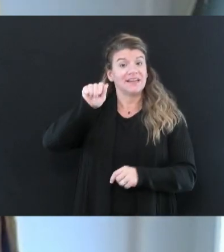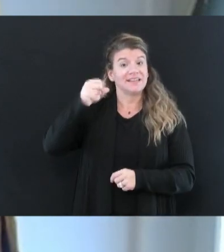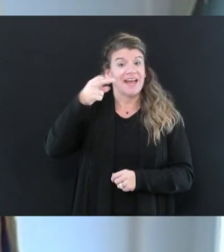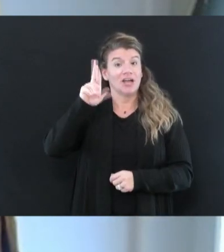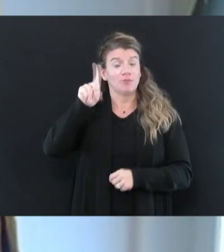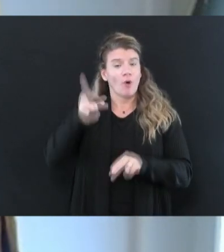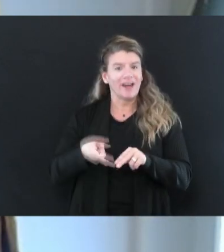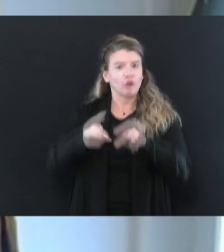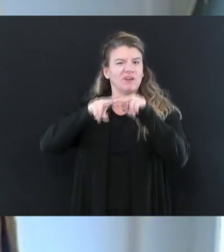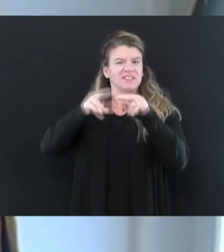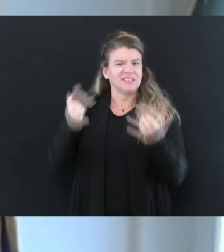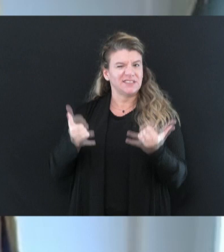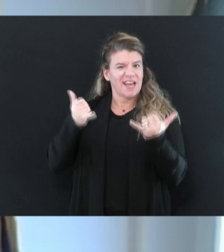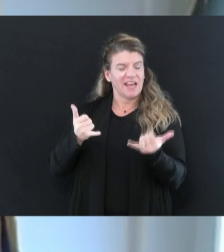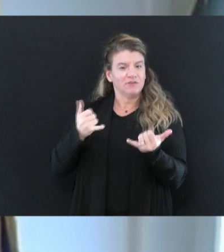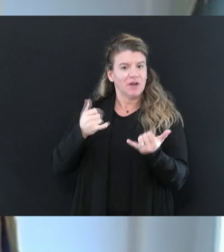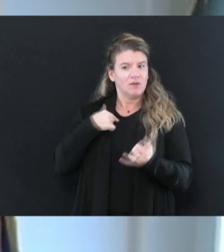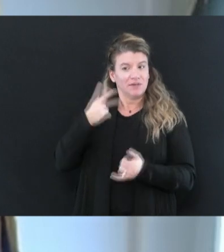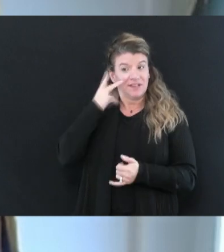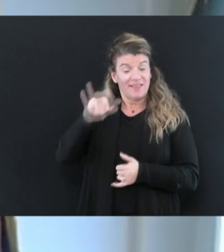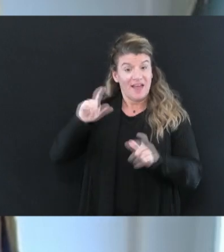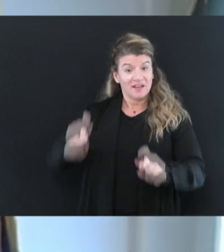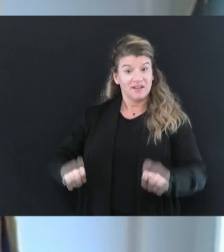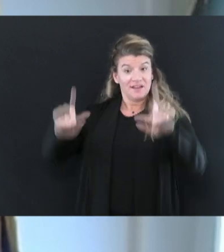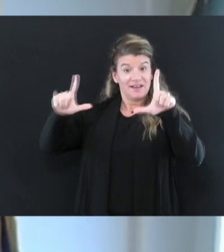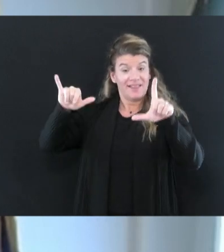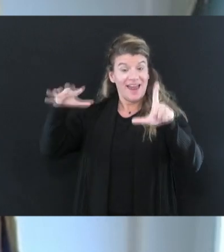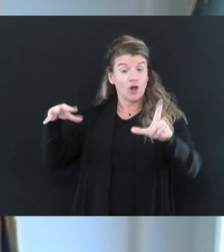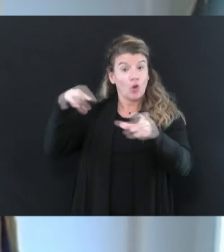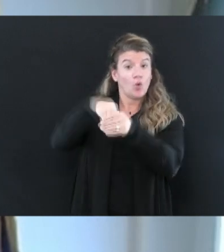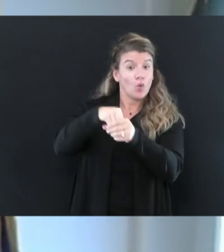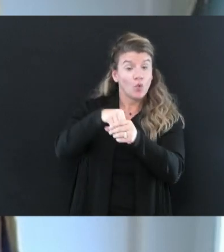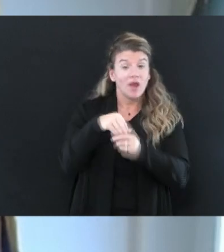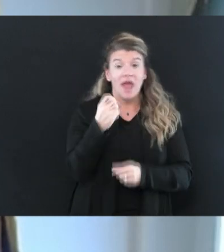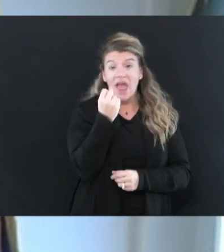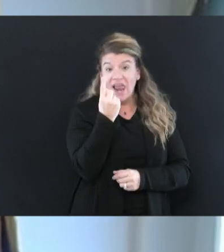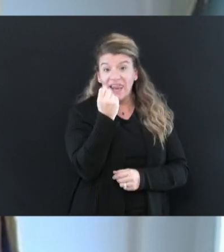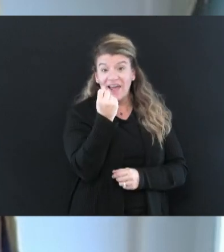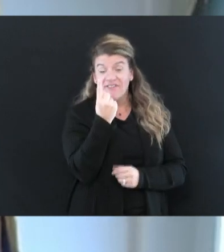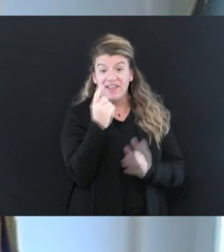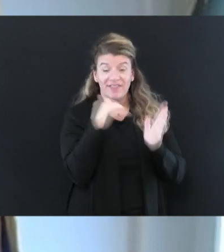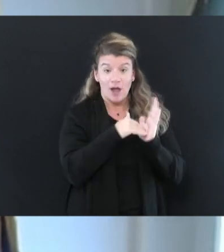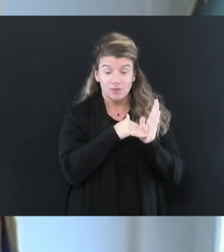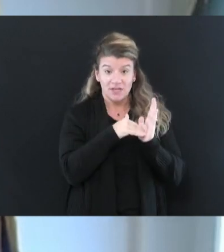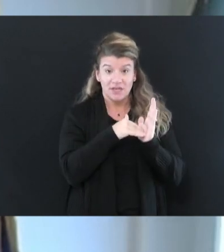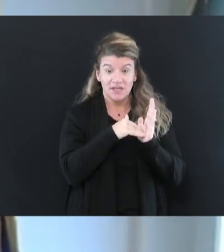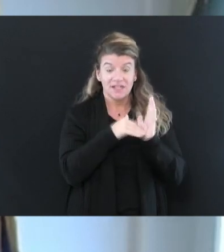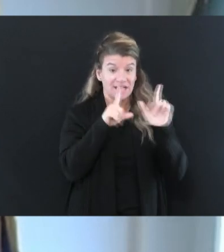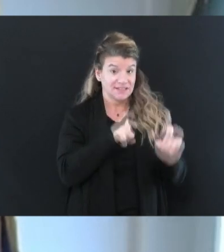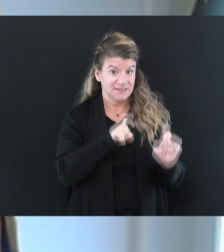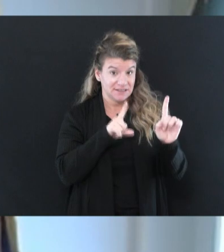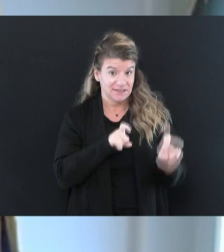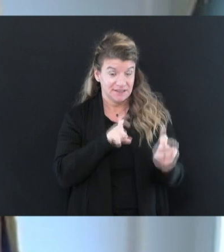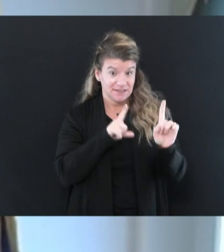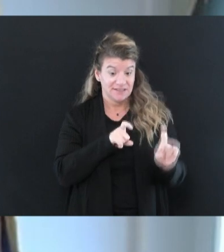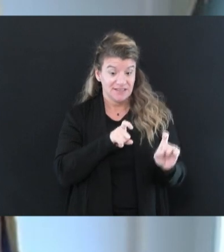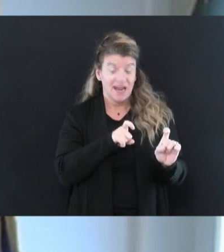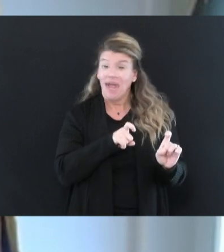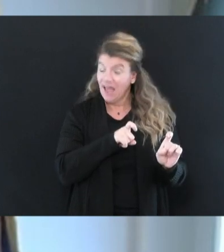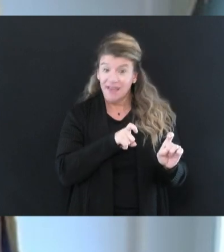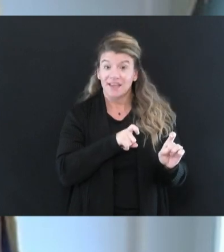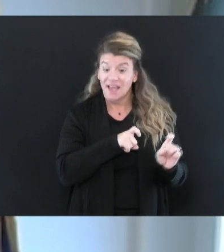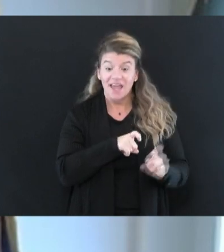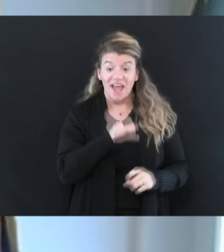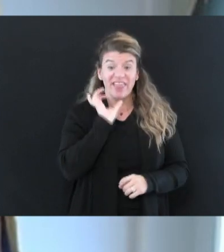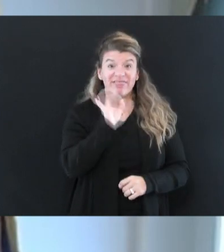little bit. Today's dashboard included 11,000 tests, and that is